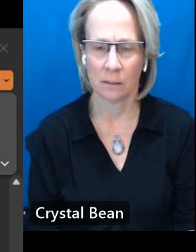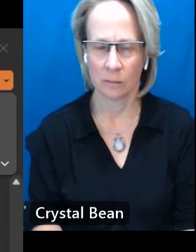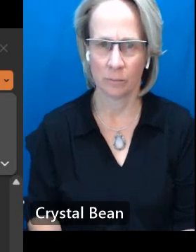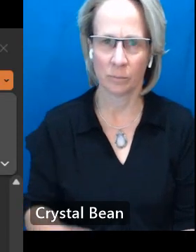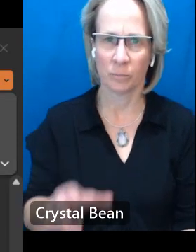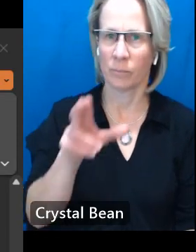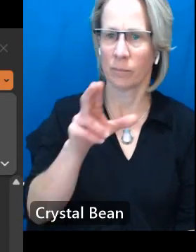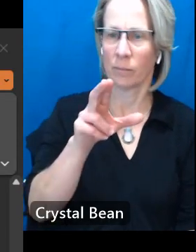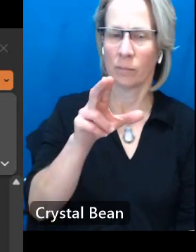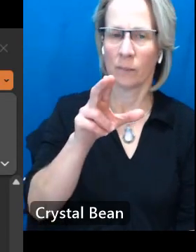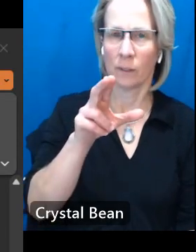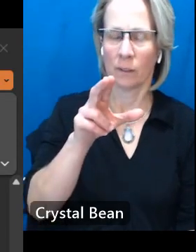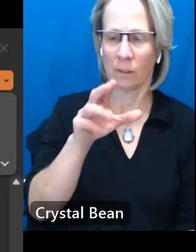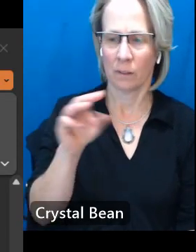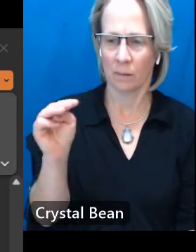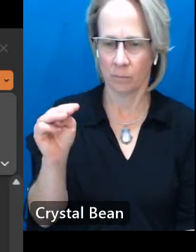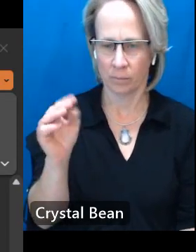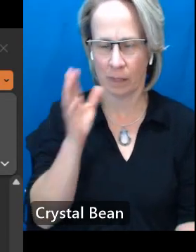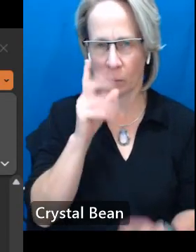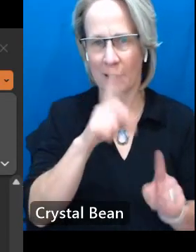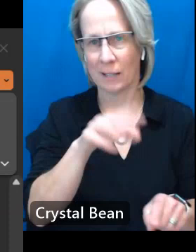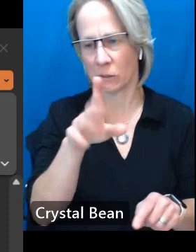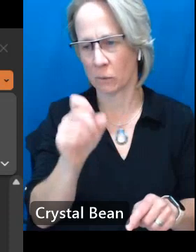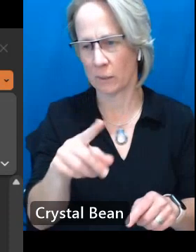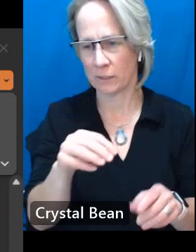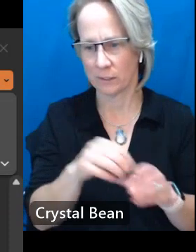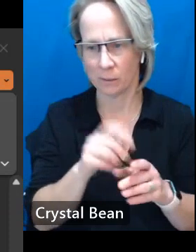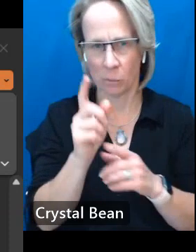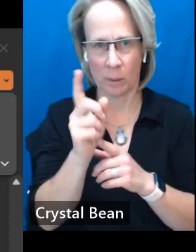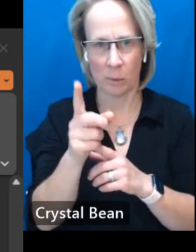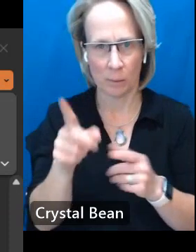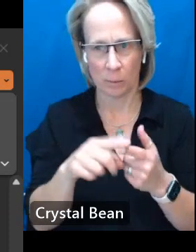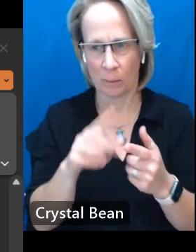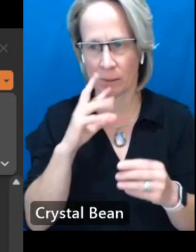Alejandro, I'll get to your question here in a minute when we talk about that.